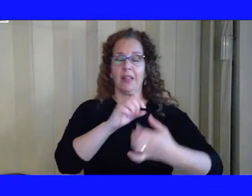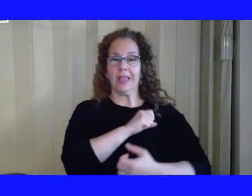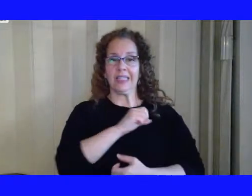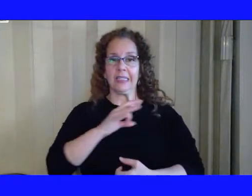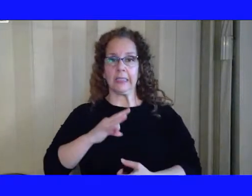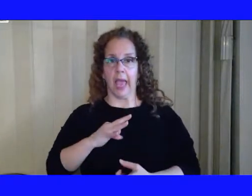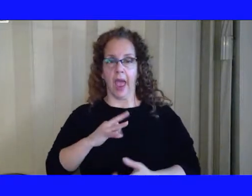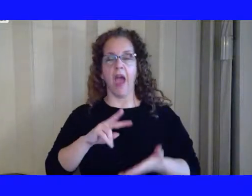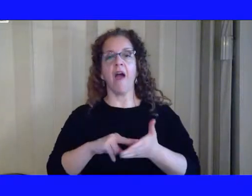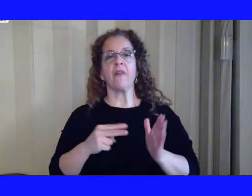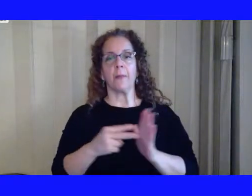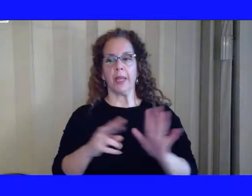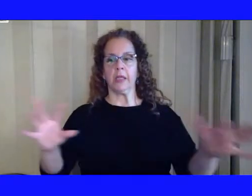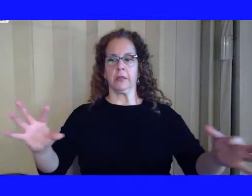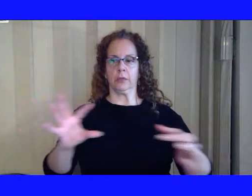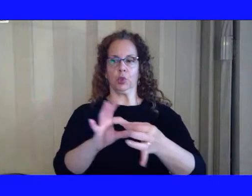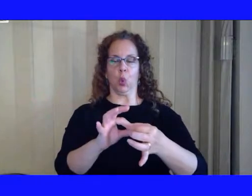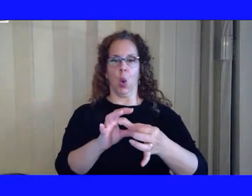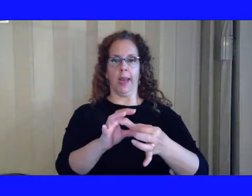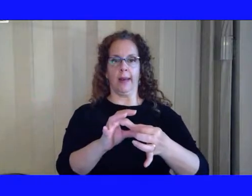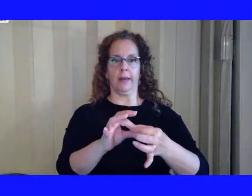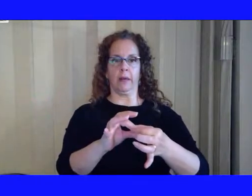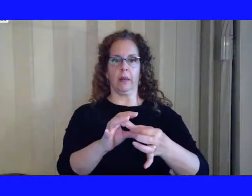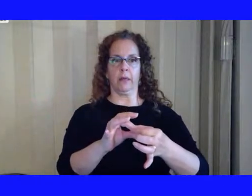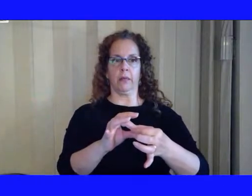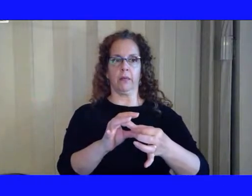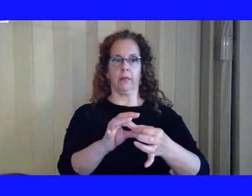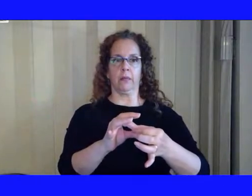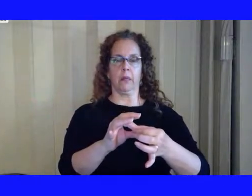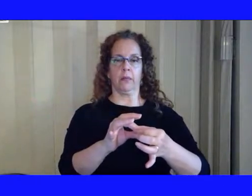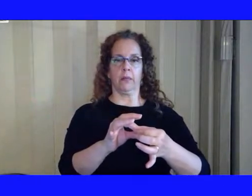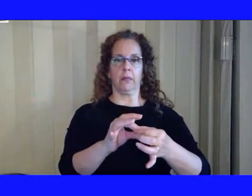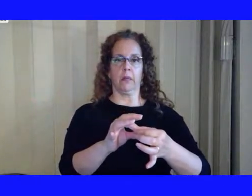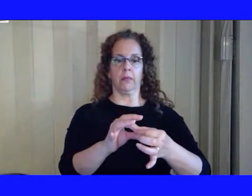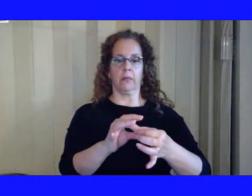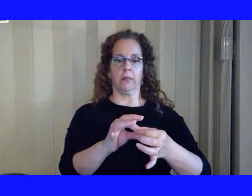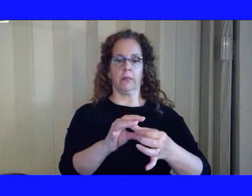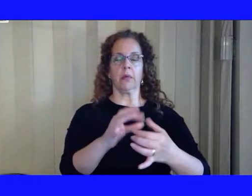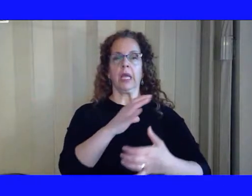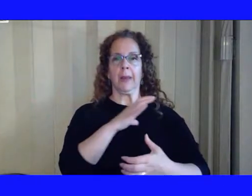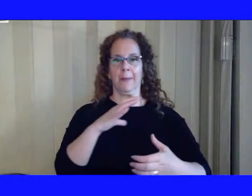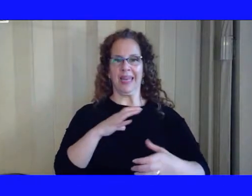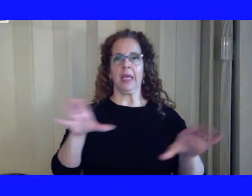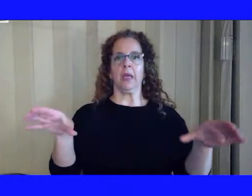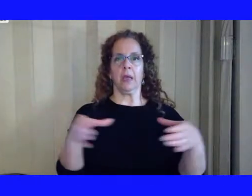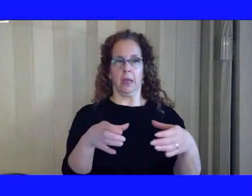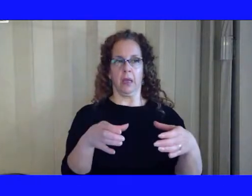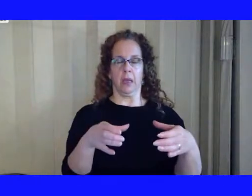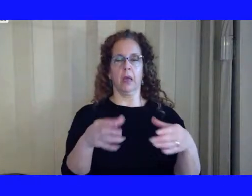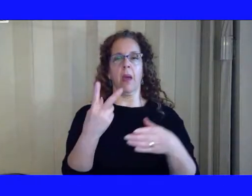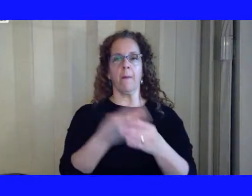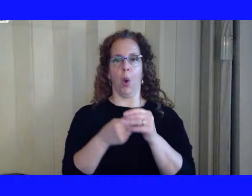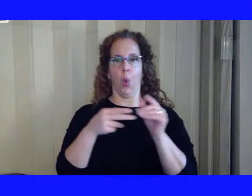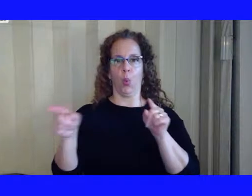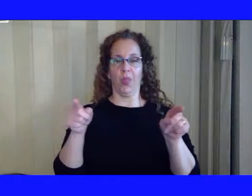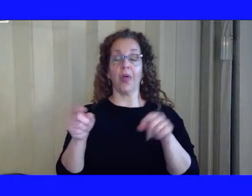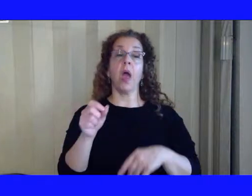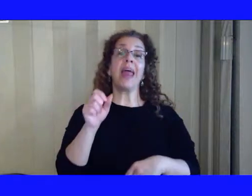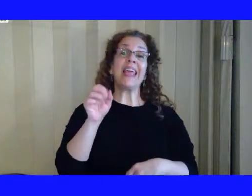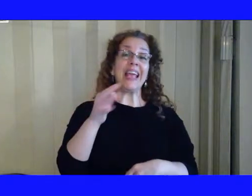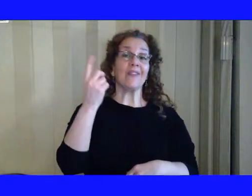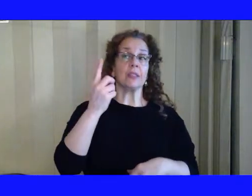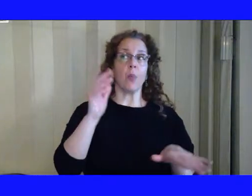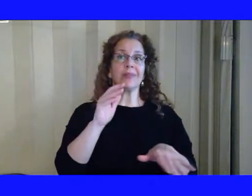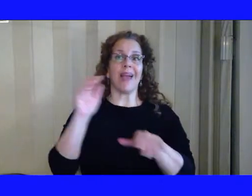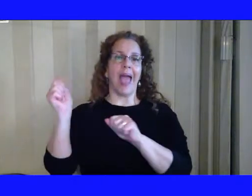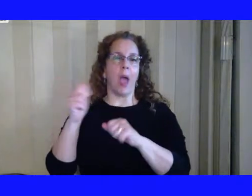in order to complete the investigations within a certain time frame, and if they're unable to do so, they should make an entry in the gateway letting us know why